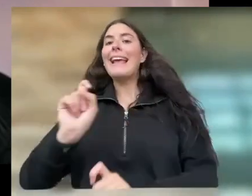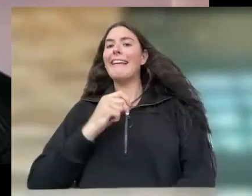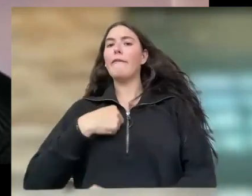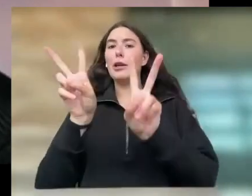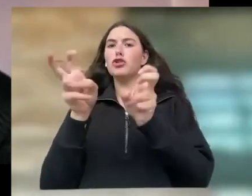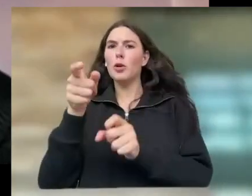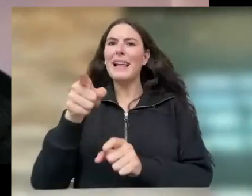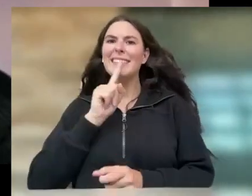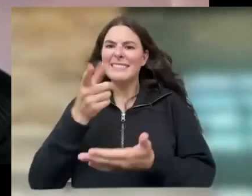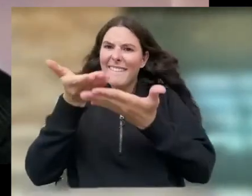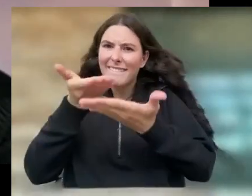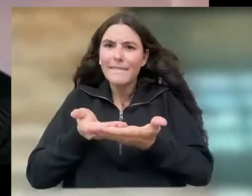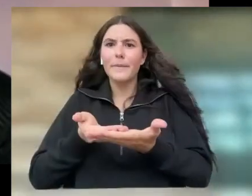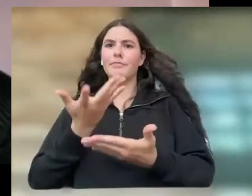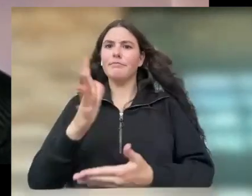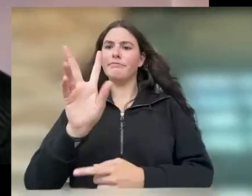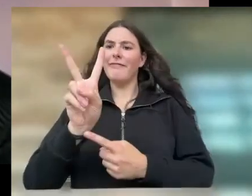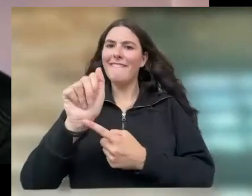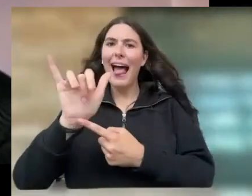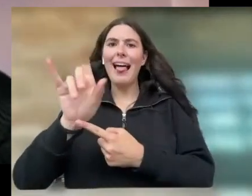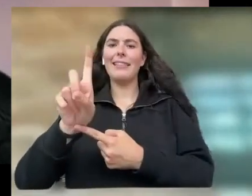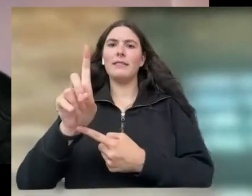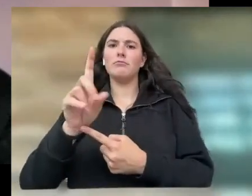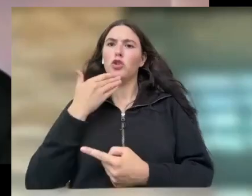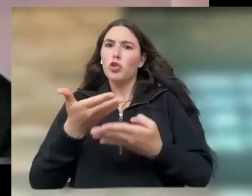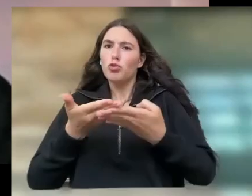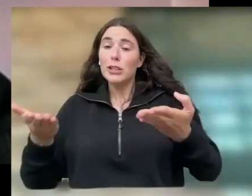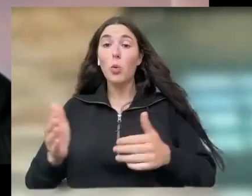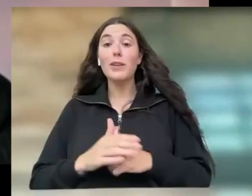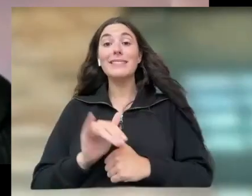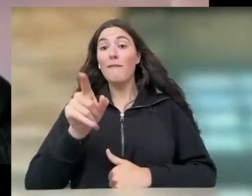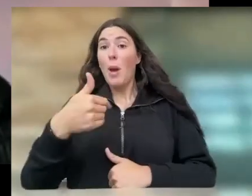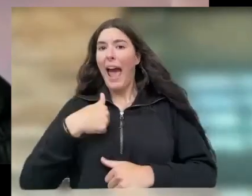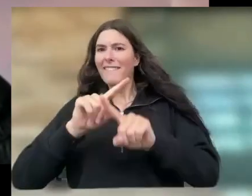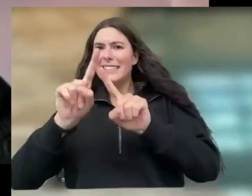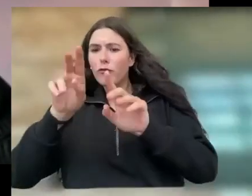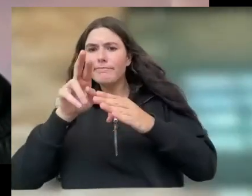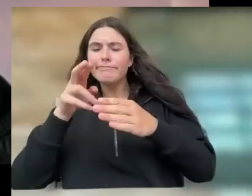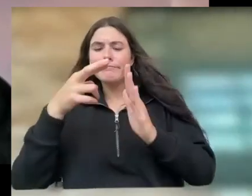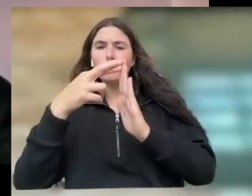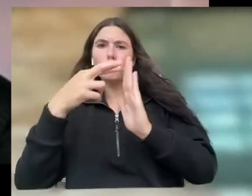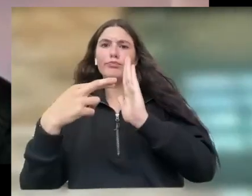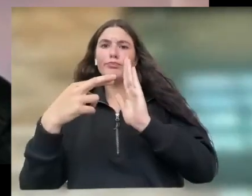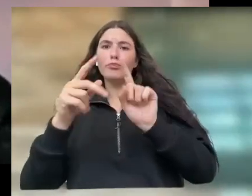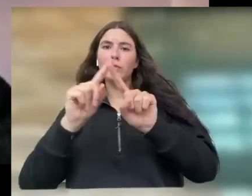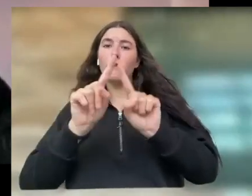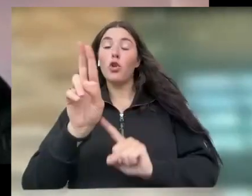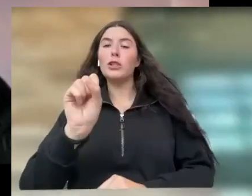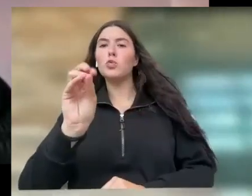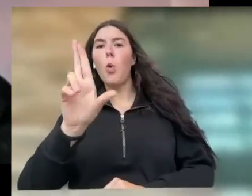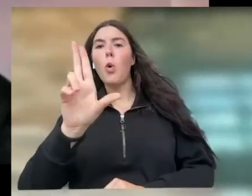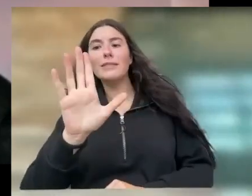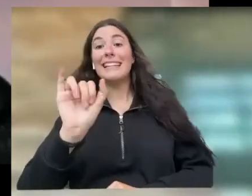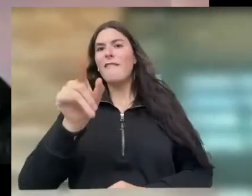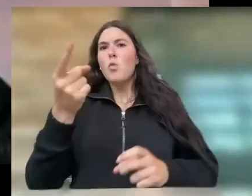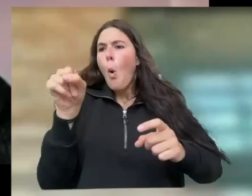by reliable resources. Sources. And if you have the sources, like for example, if you always want to go to the Mayo Clinic and